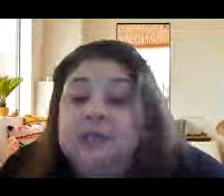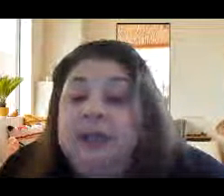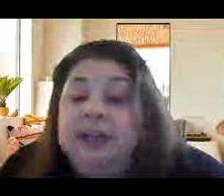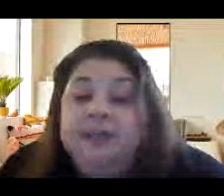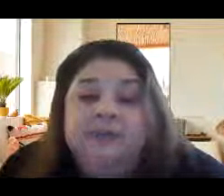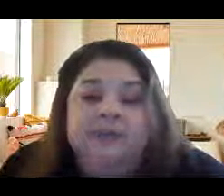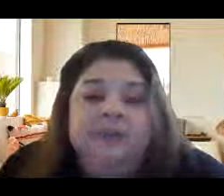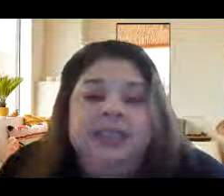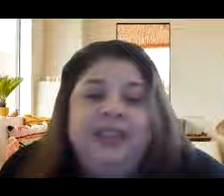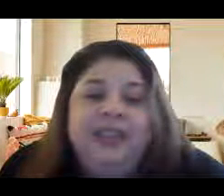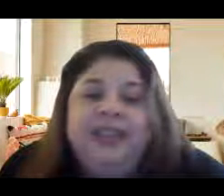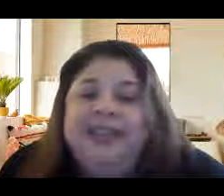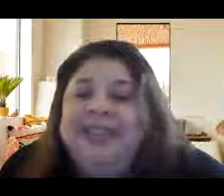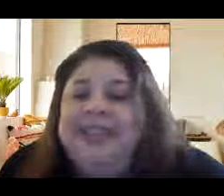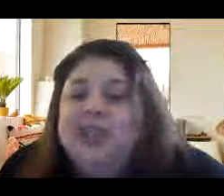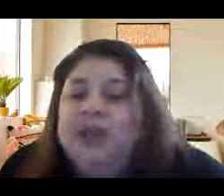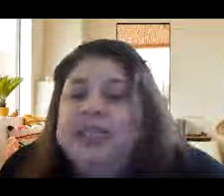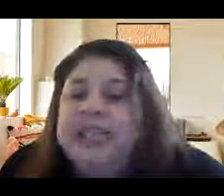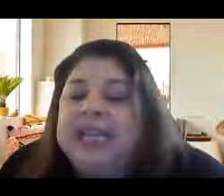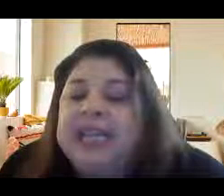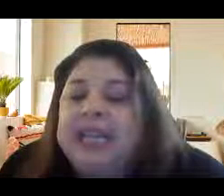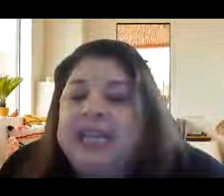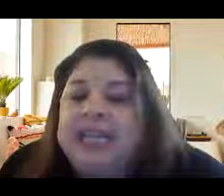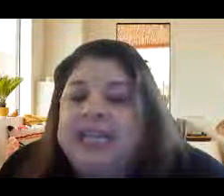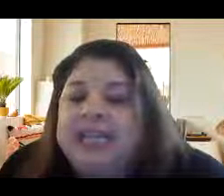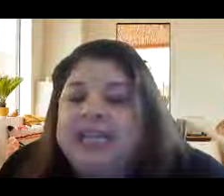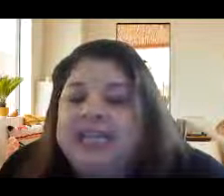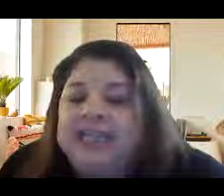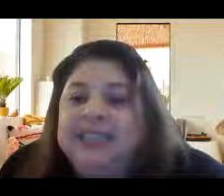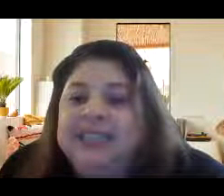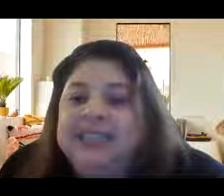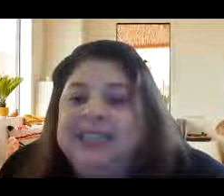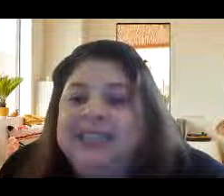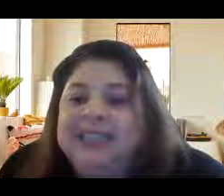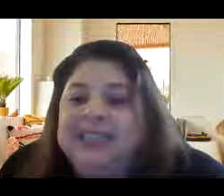to speak on. Did you want to say anything, Kelly?